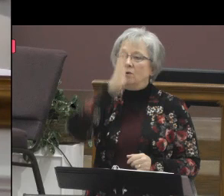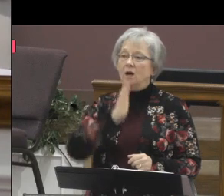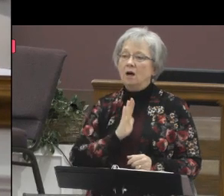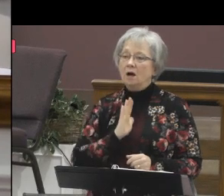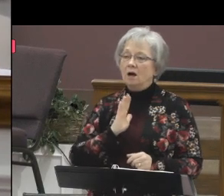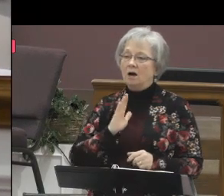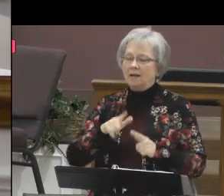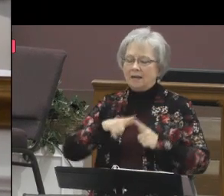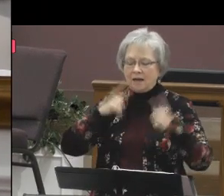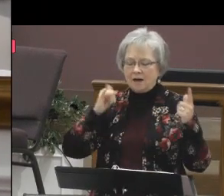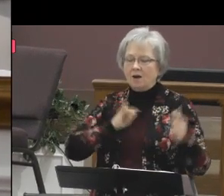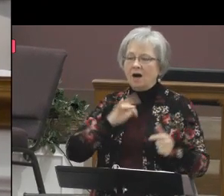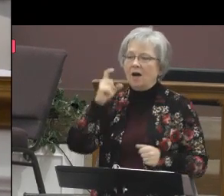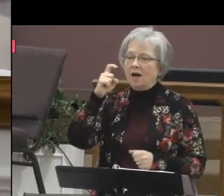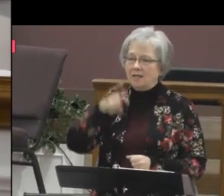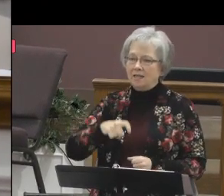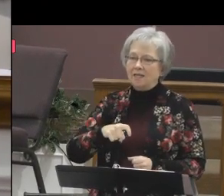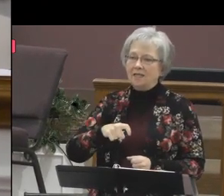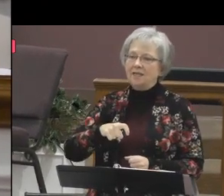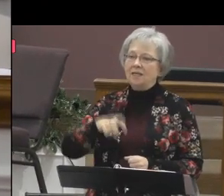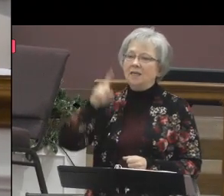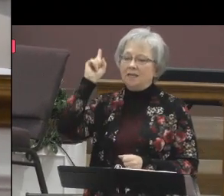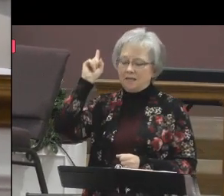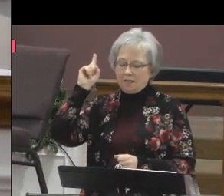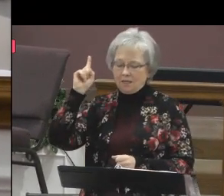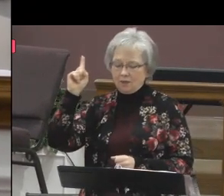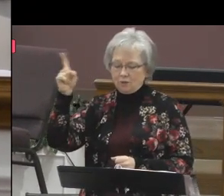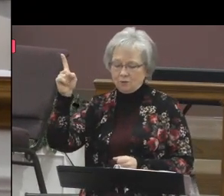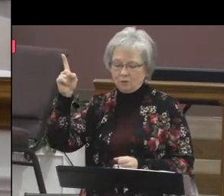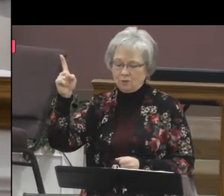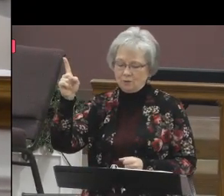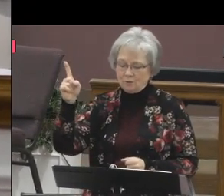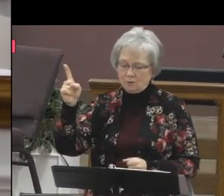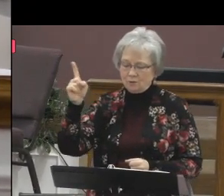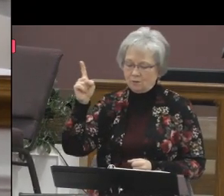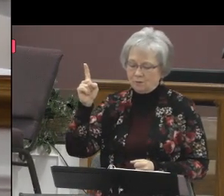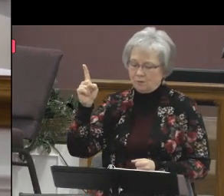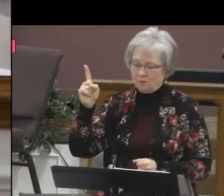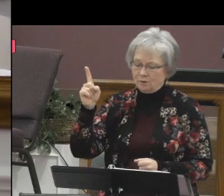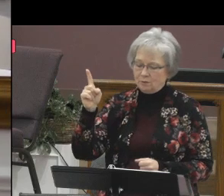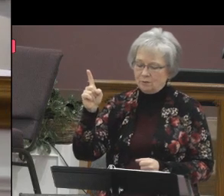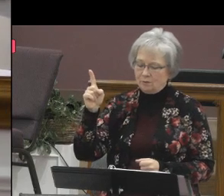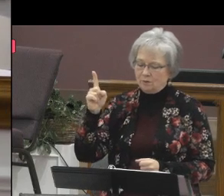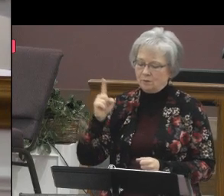righteousness, oh God, how I need